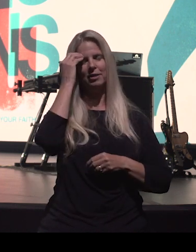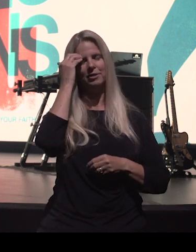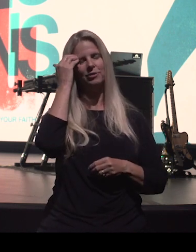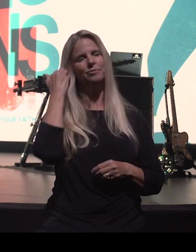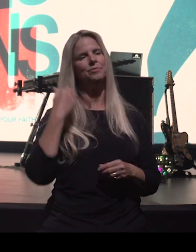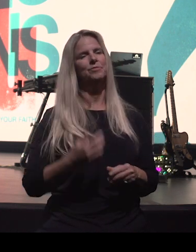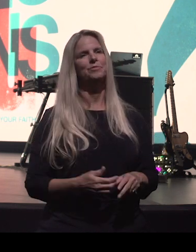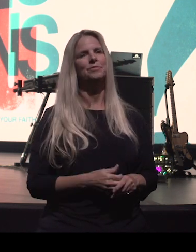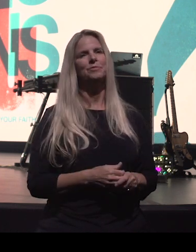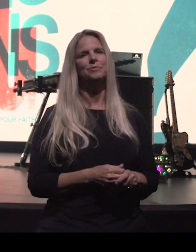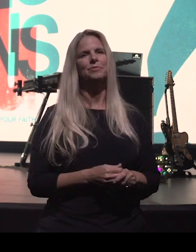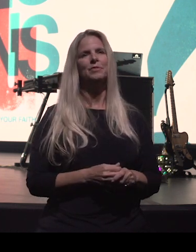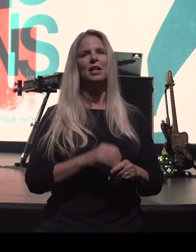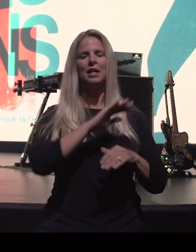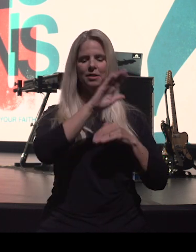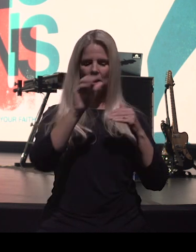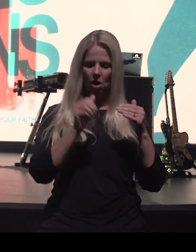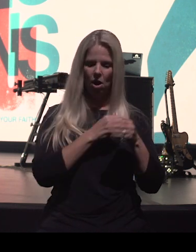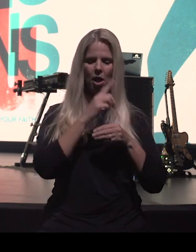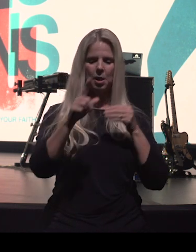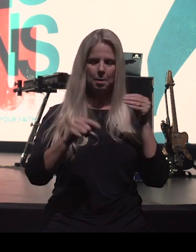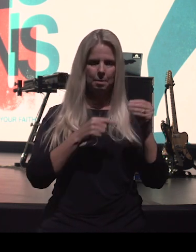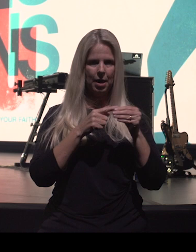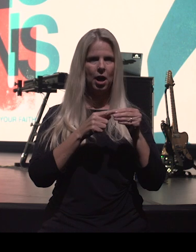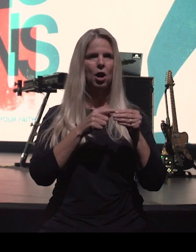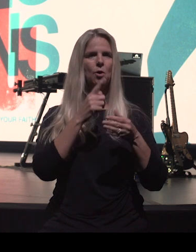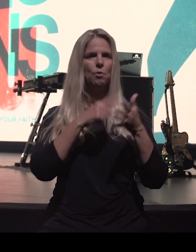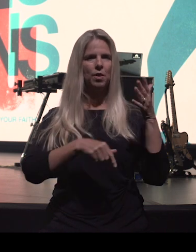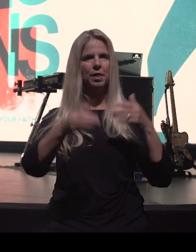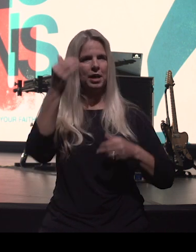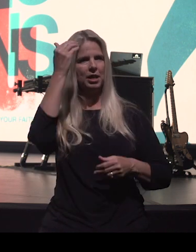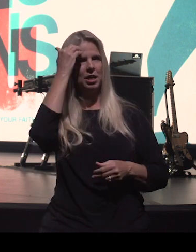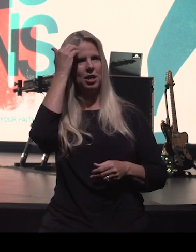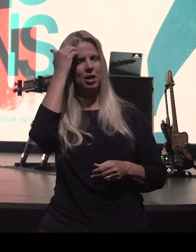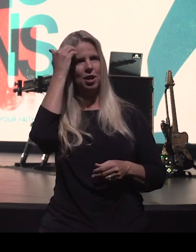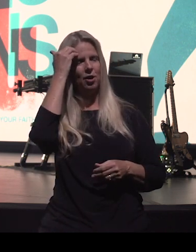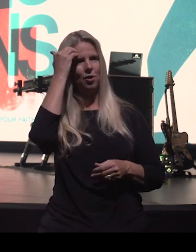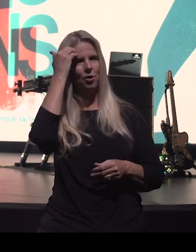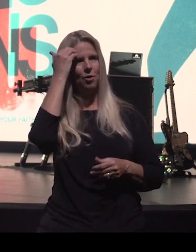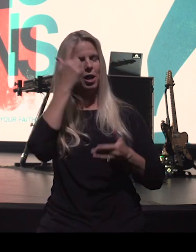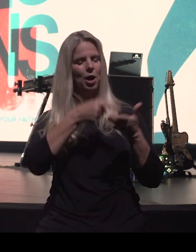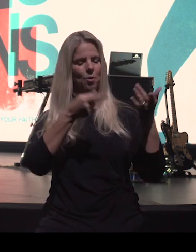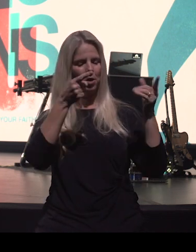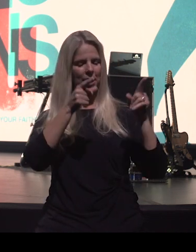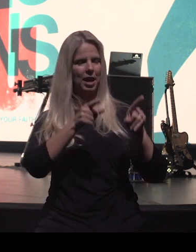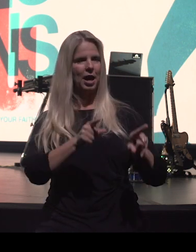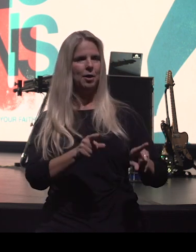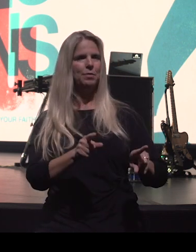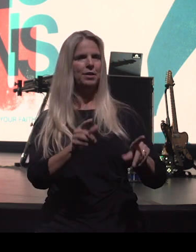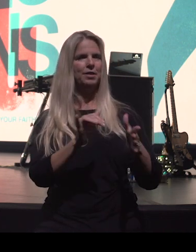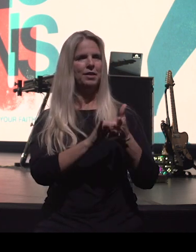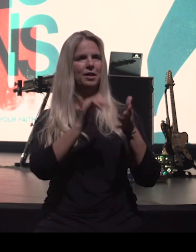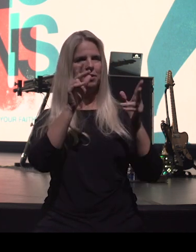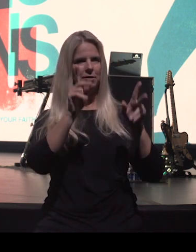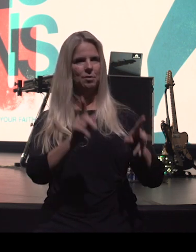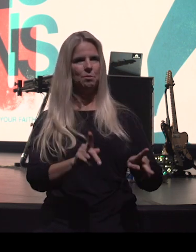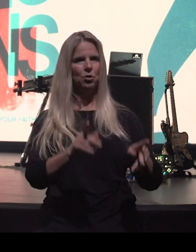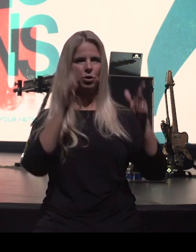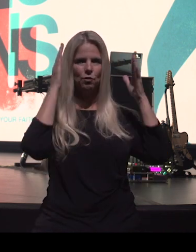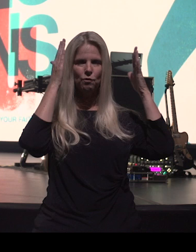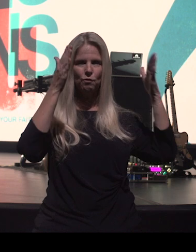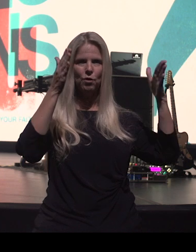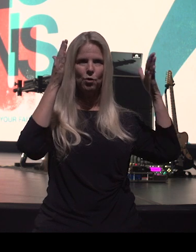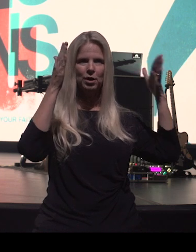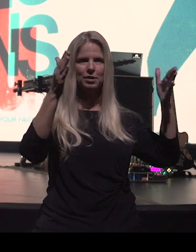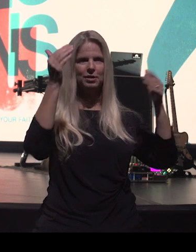knowledge. It's all about what they got to know. And what happens with this person is this is someone focused on knowing